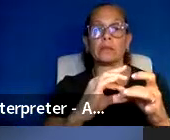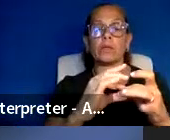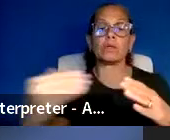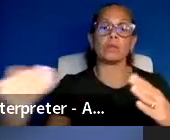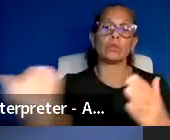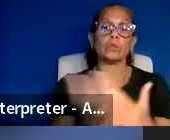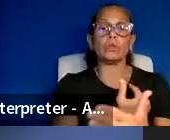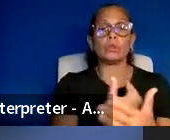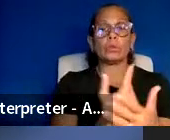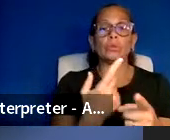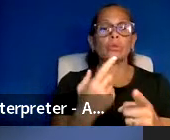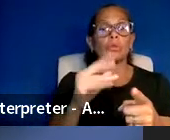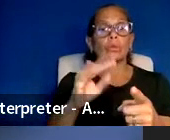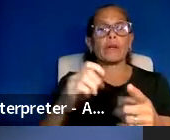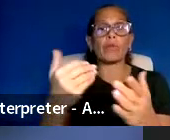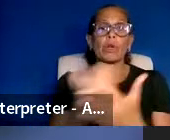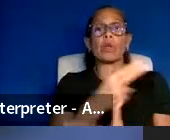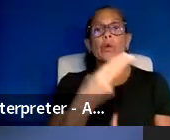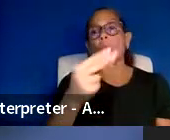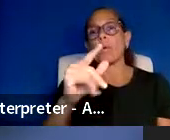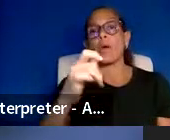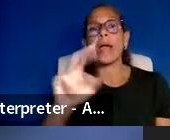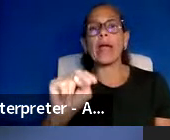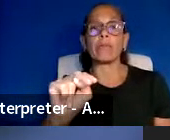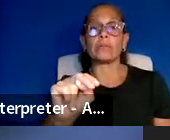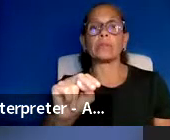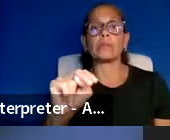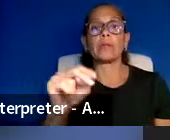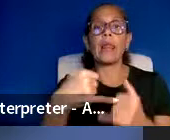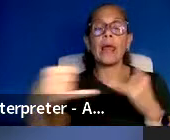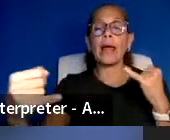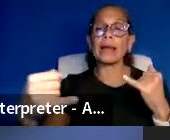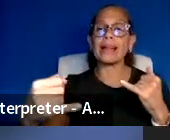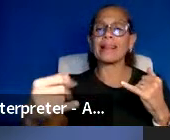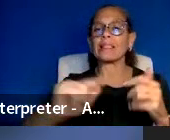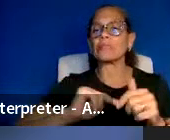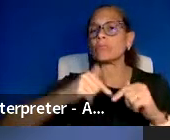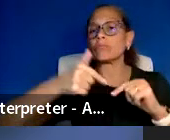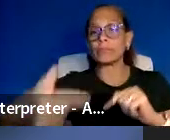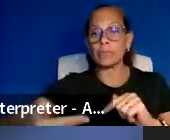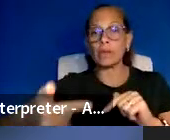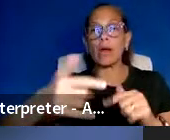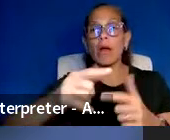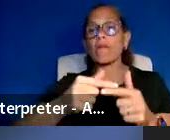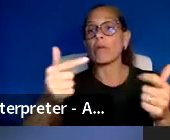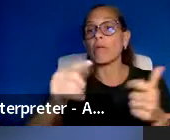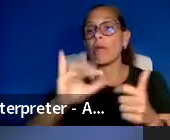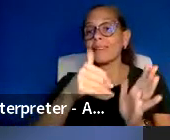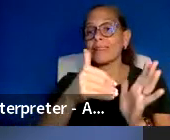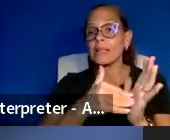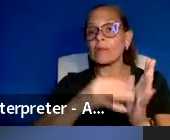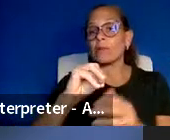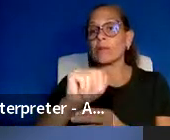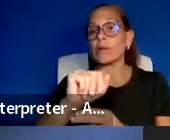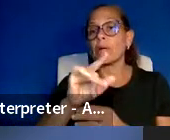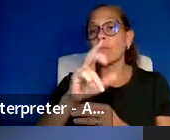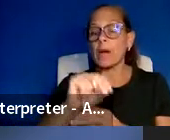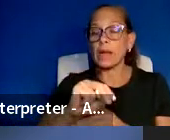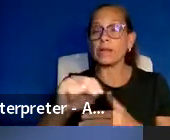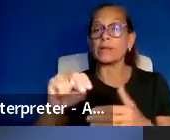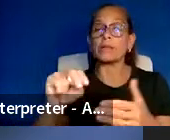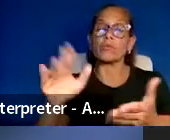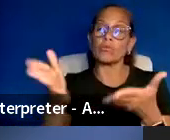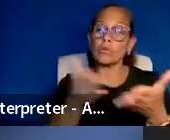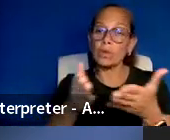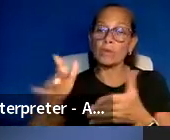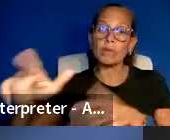New Rochelle to the New Haven line. This service is the reciprocal of the Grand Central Madison service, which will bring Long